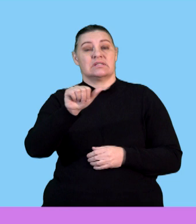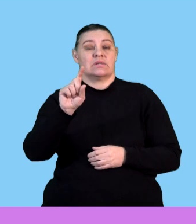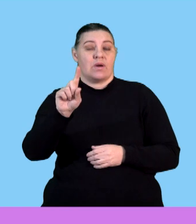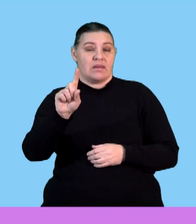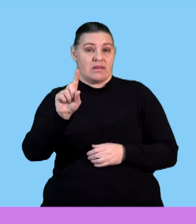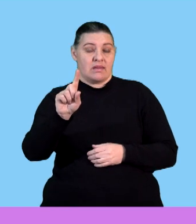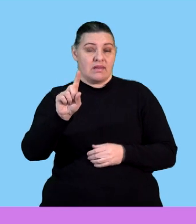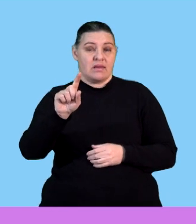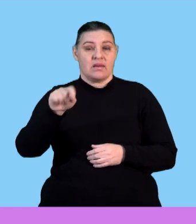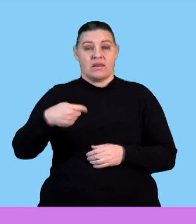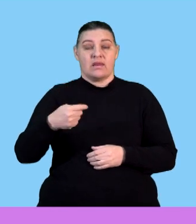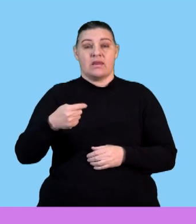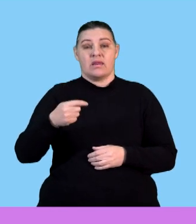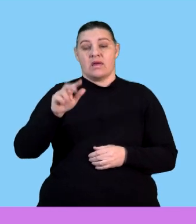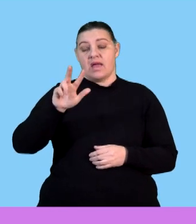261 rand